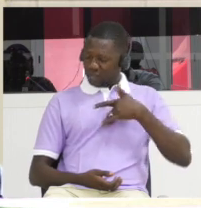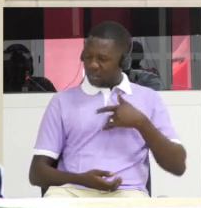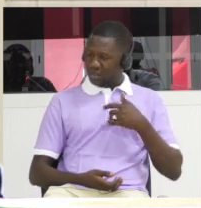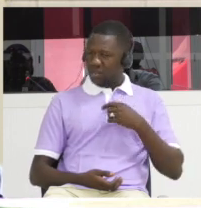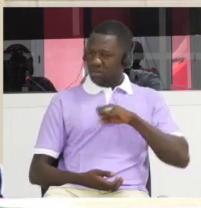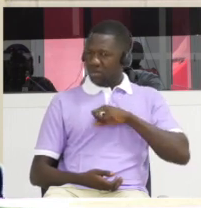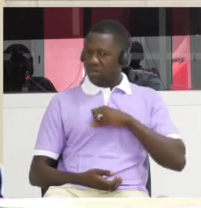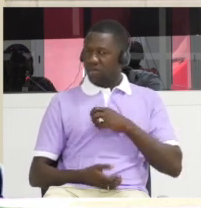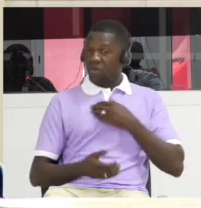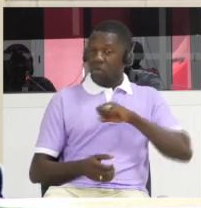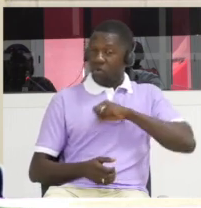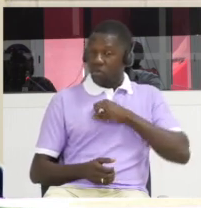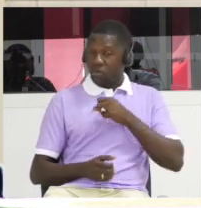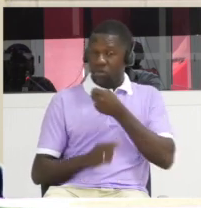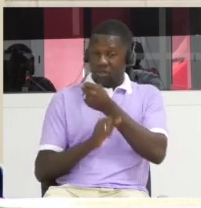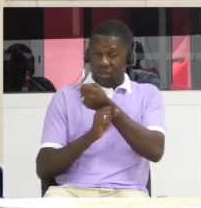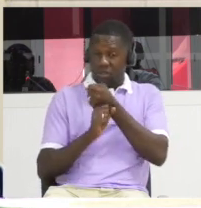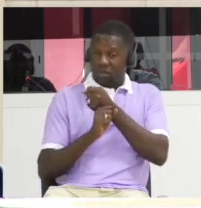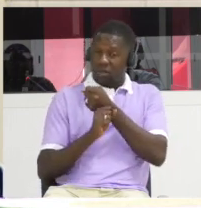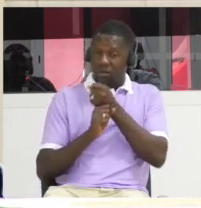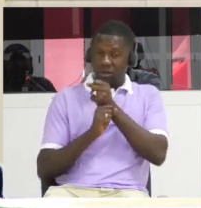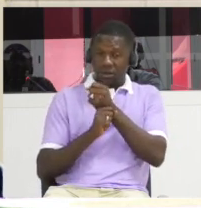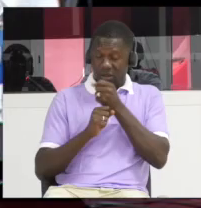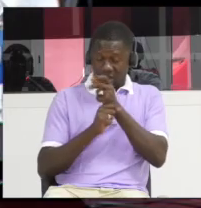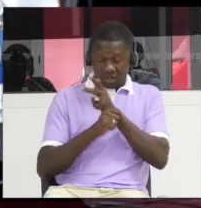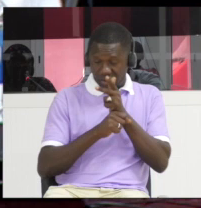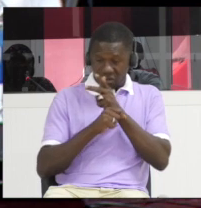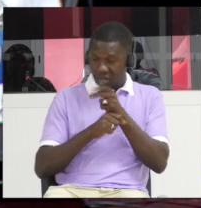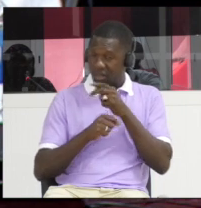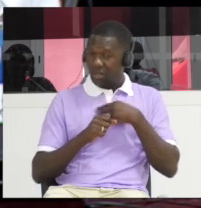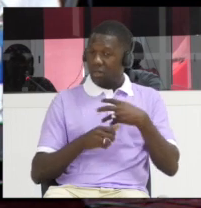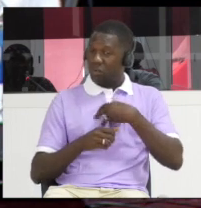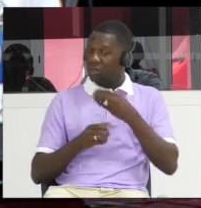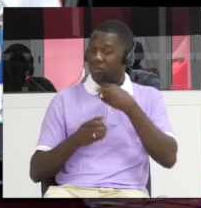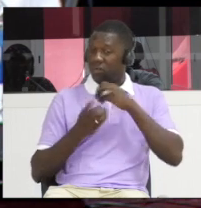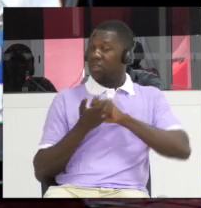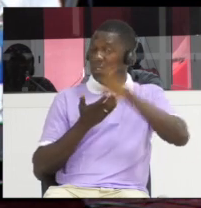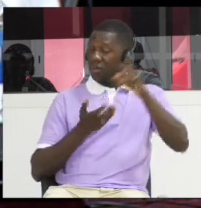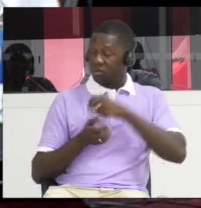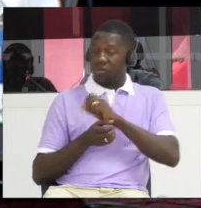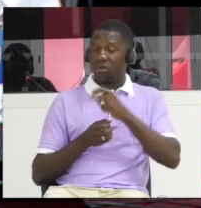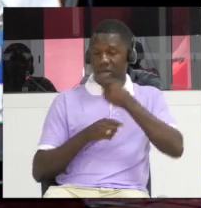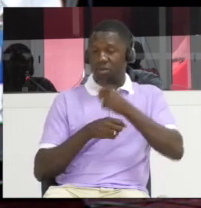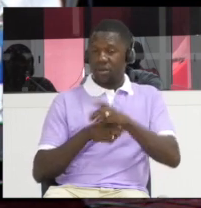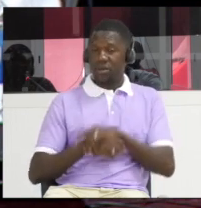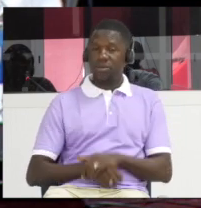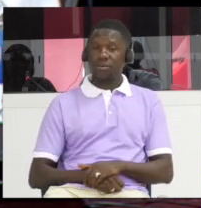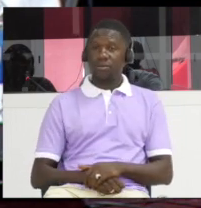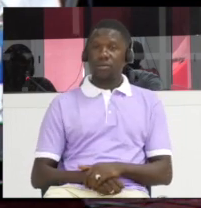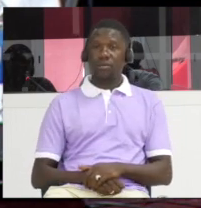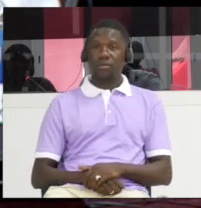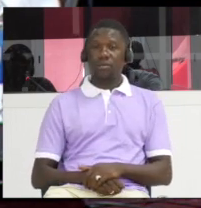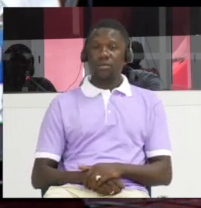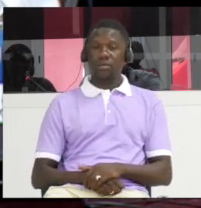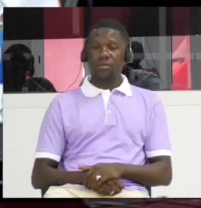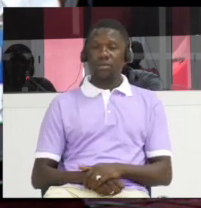if Guardabe was not around. As at the time Guardabe was being proposed for Gambia, did